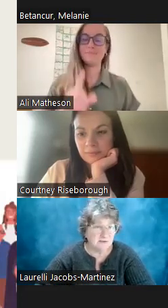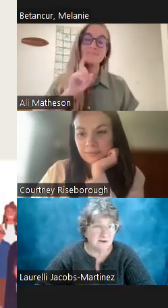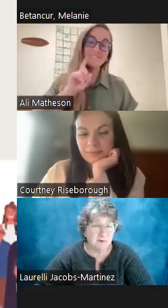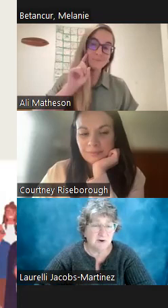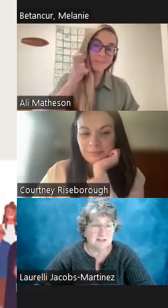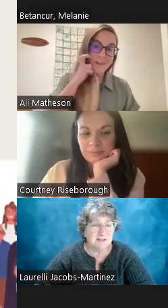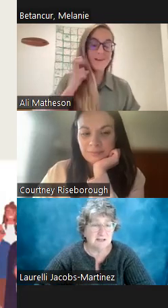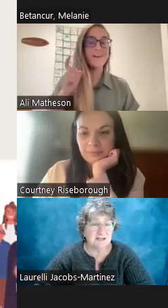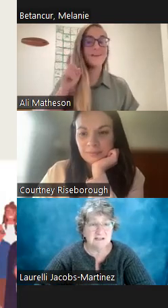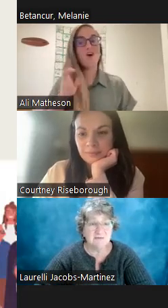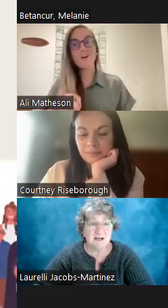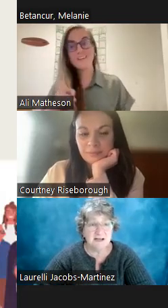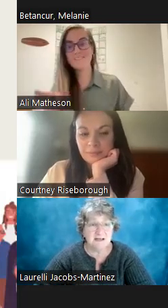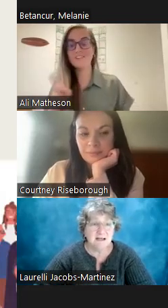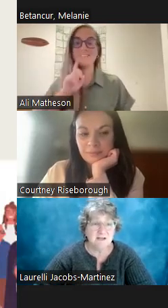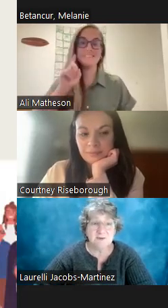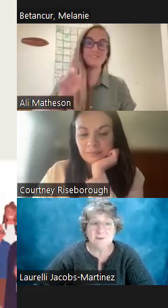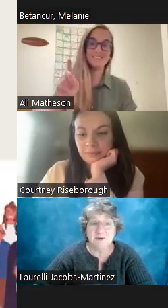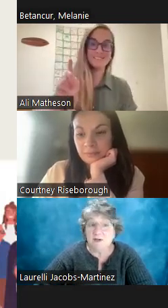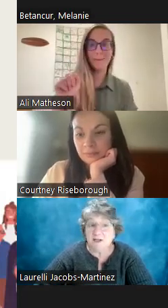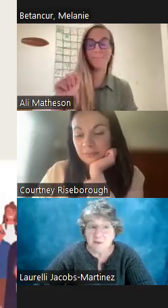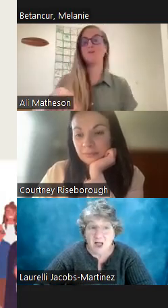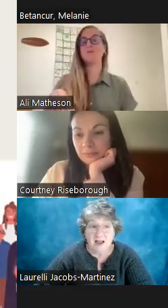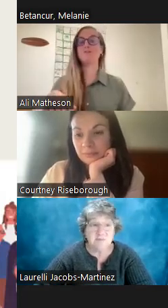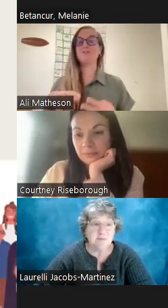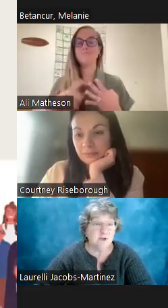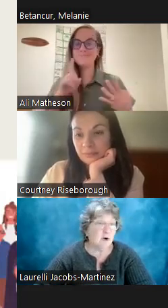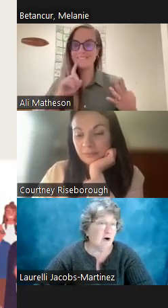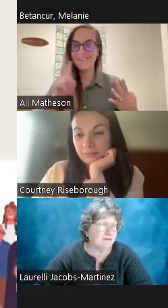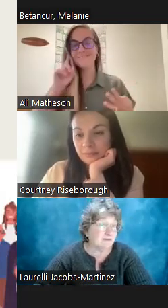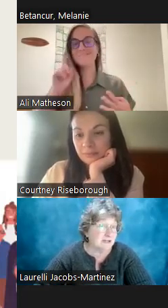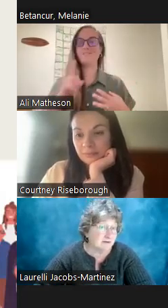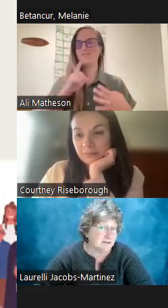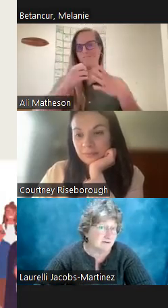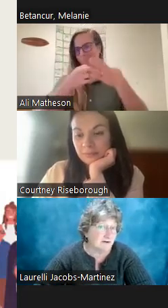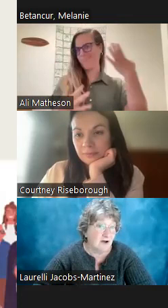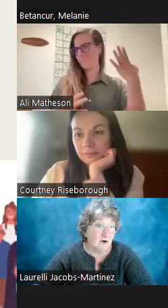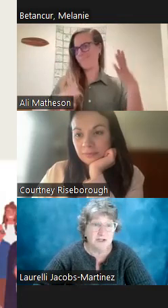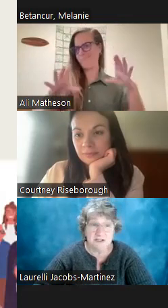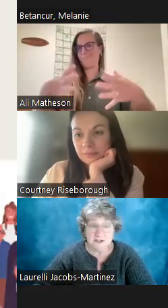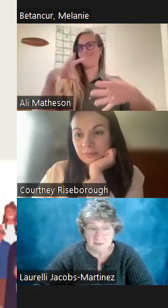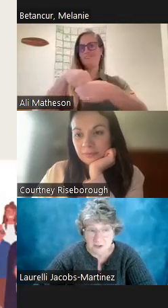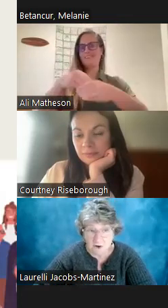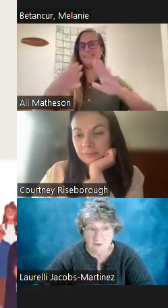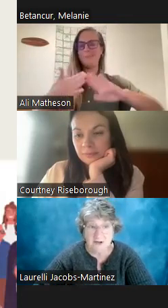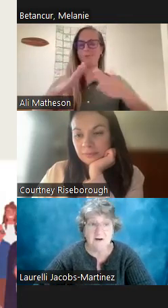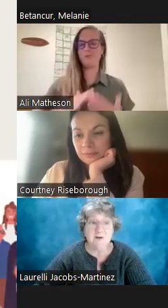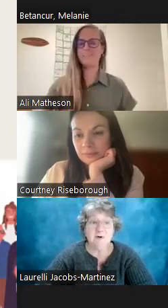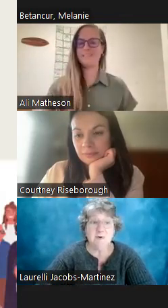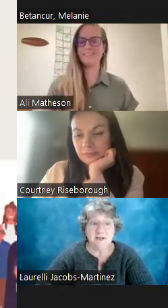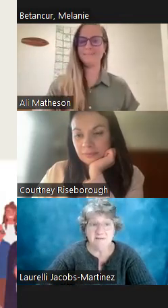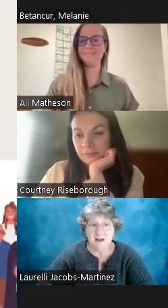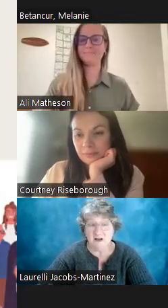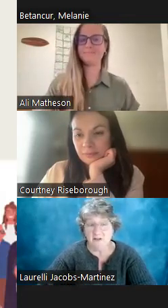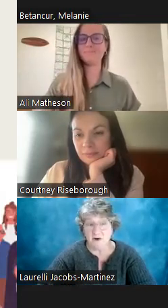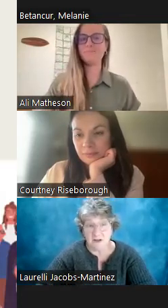has different experiences and has different needs. There's people who are deaf blind, people who are hard of deaf and or just consider themselves hard of hearing, people